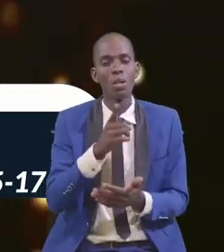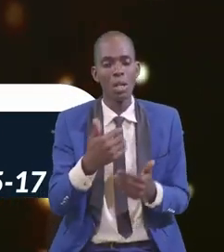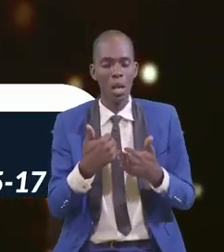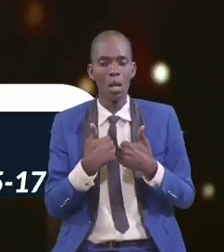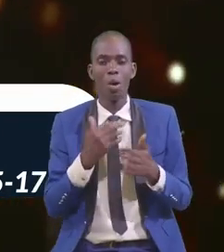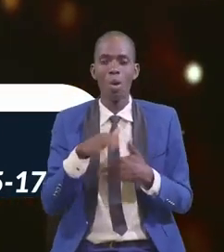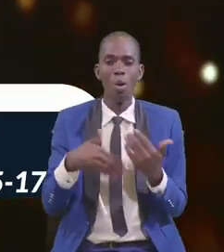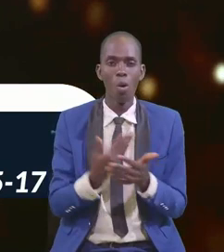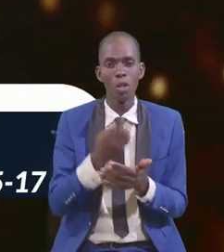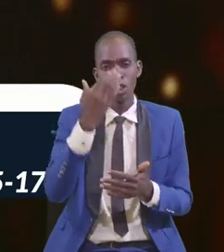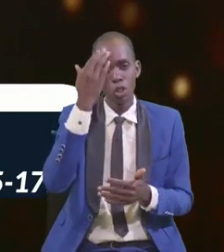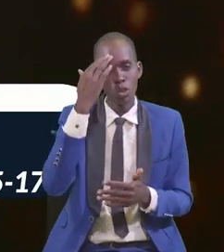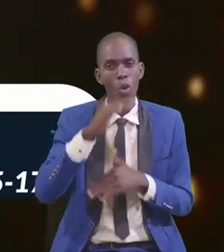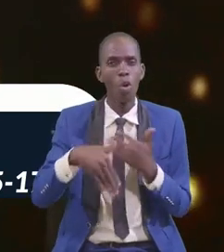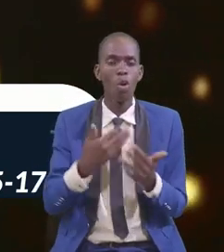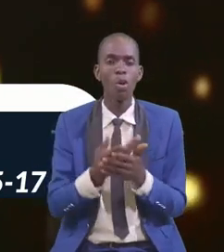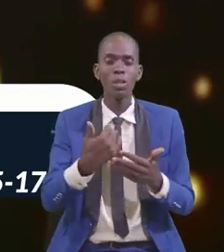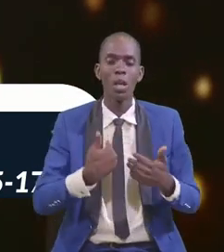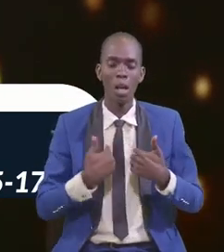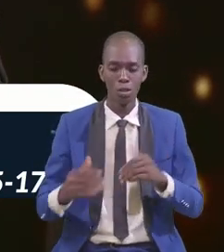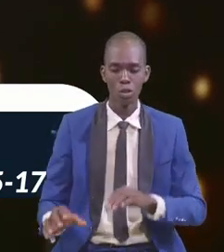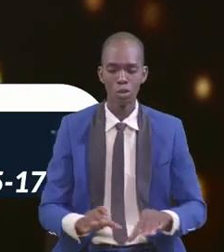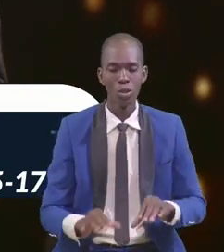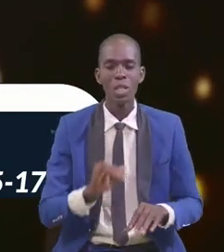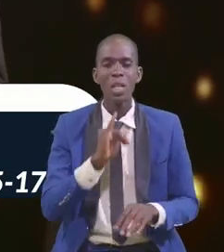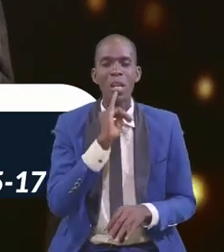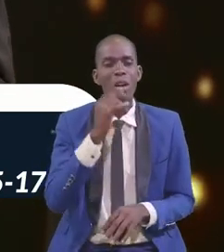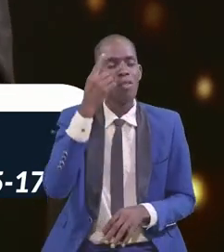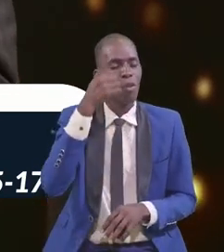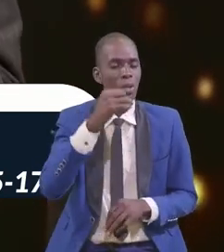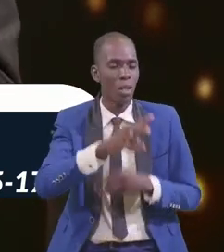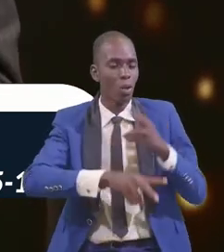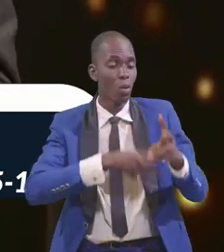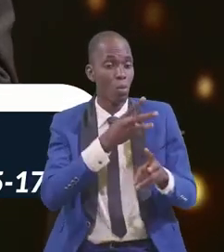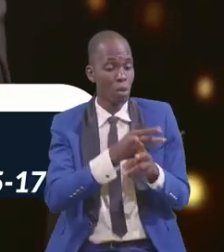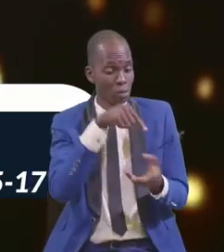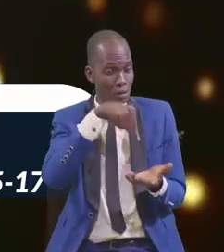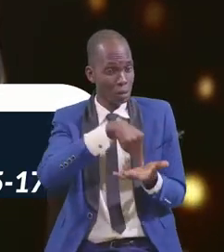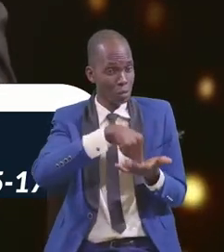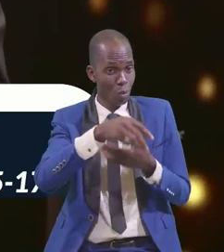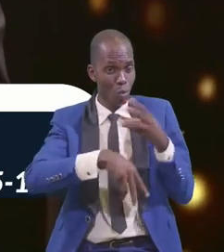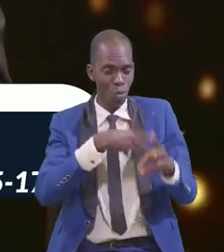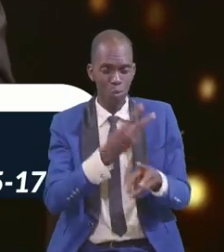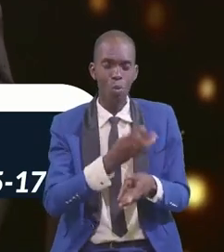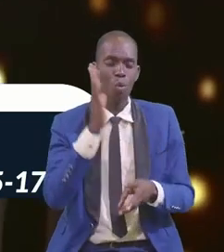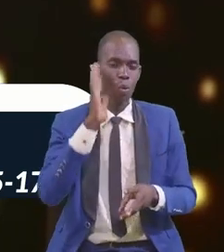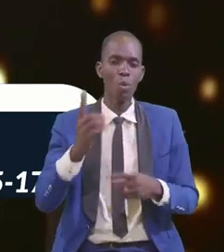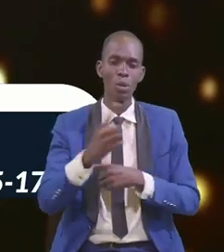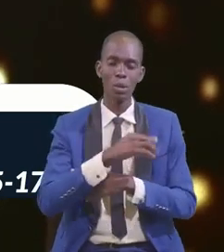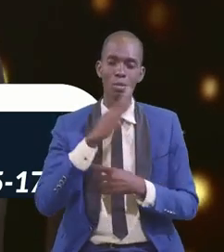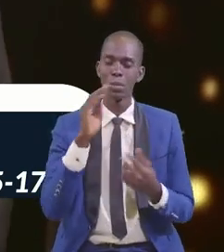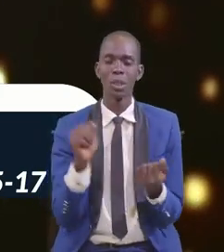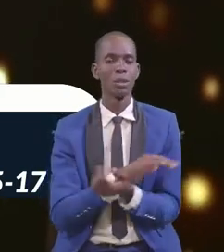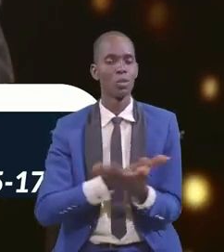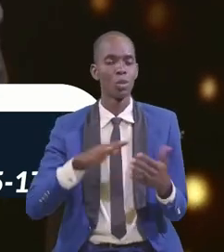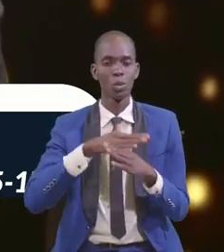knows, all is done is for the world. And this world passes away, and the